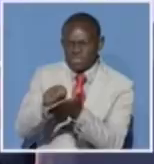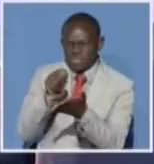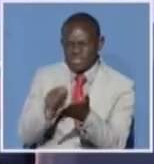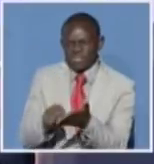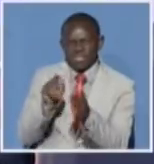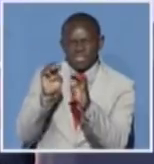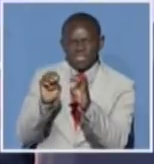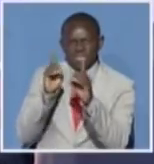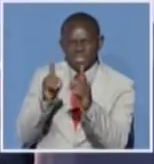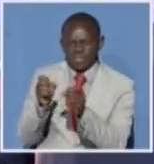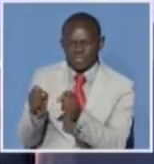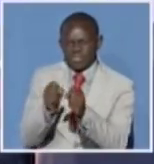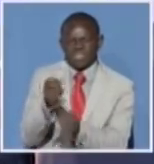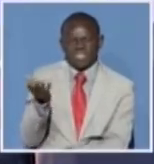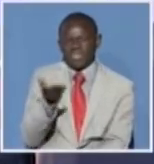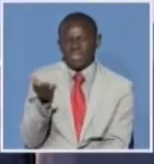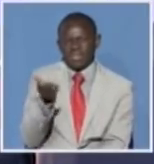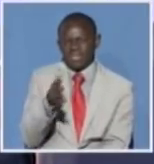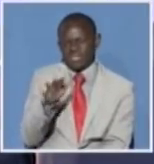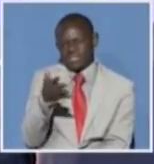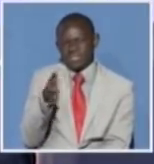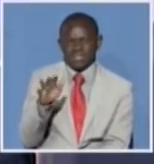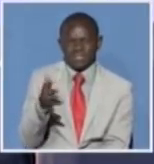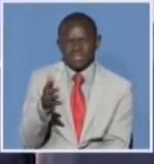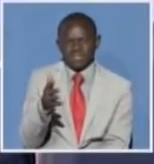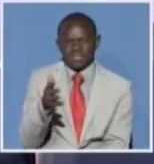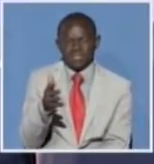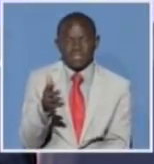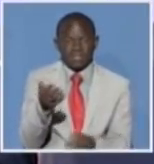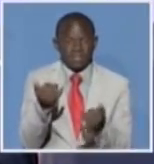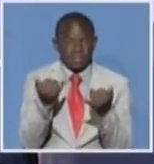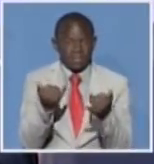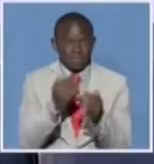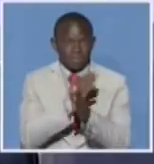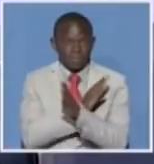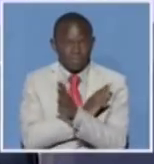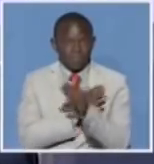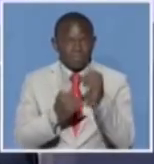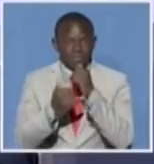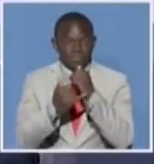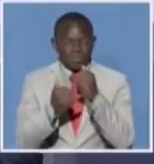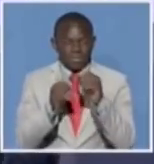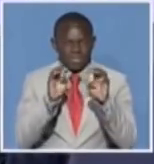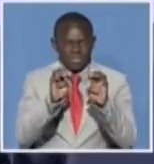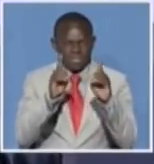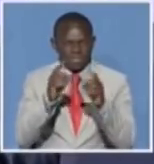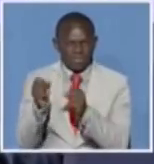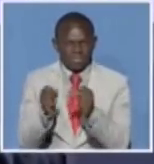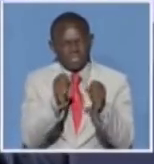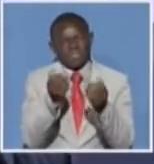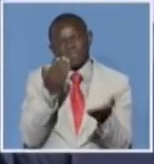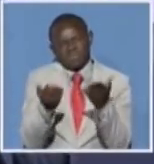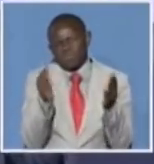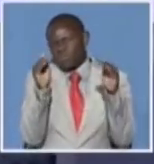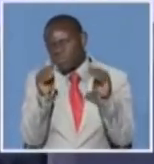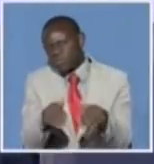but questions remain unanswered. Has the country's education system collapsed? Is this a temporary